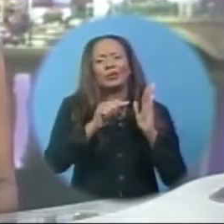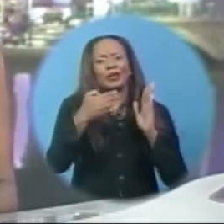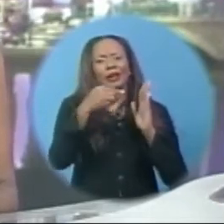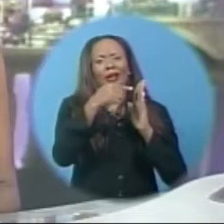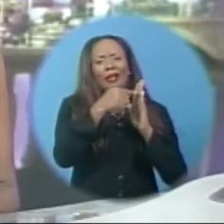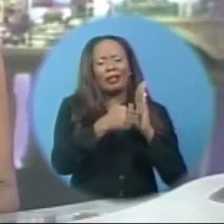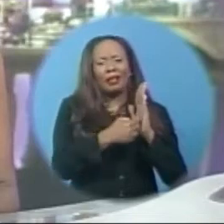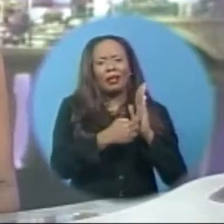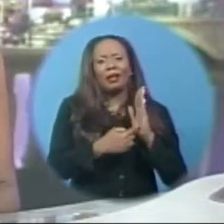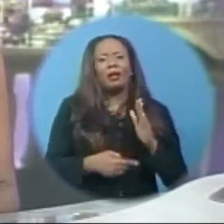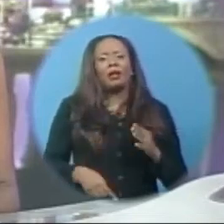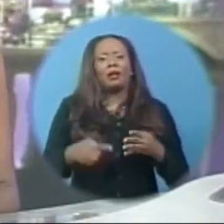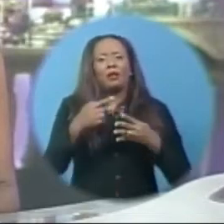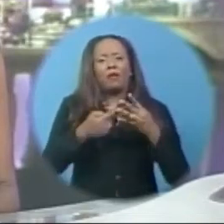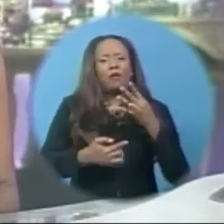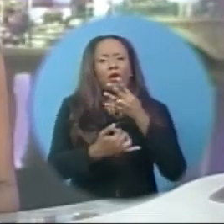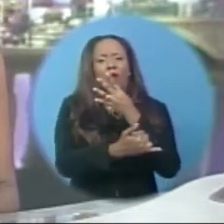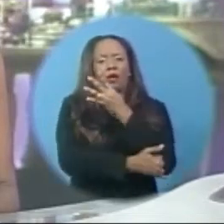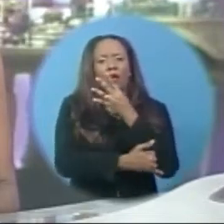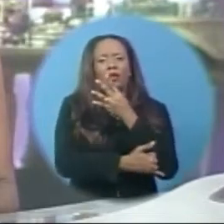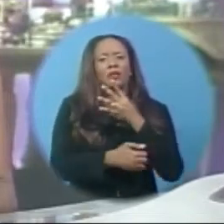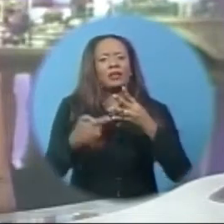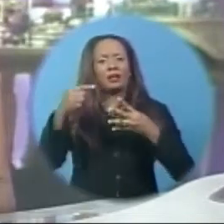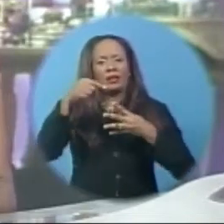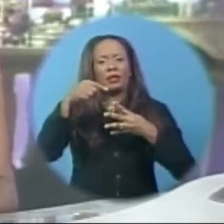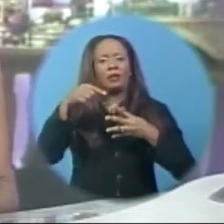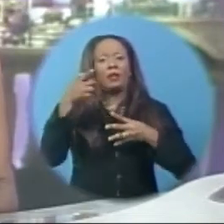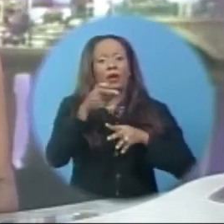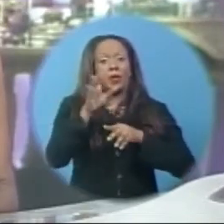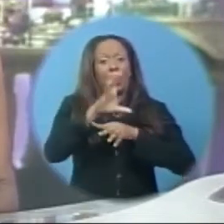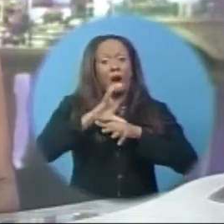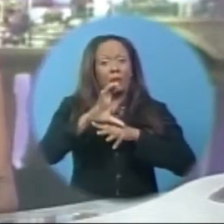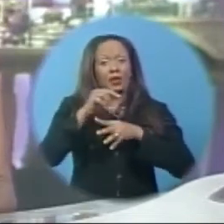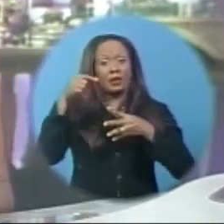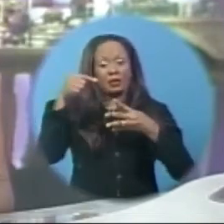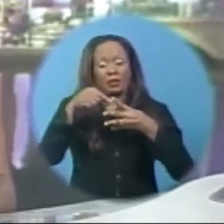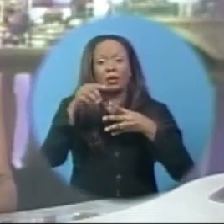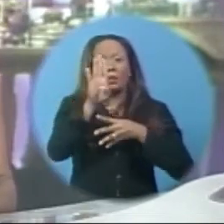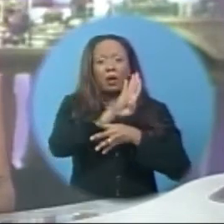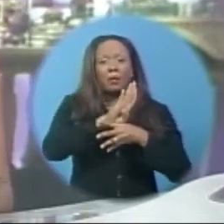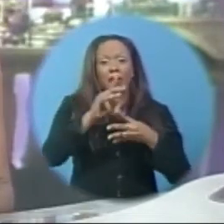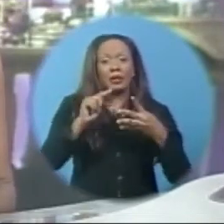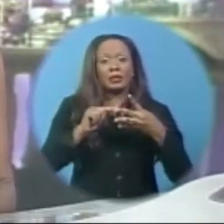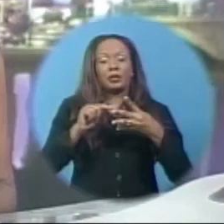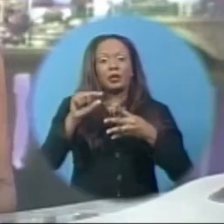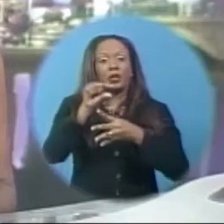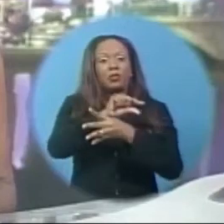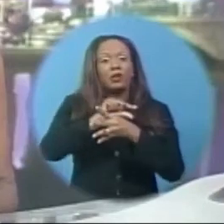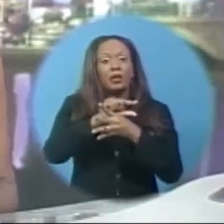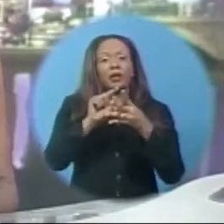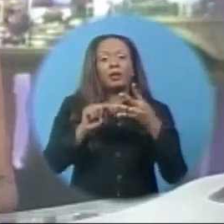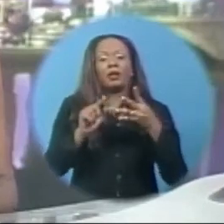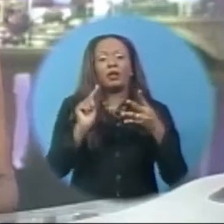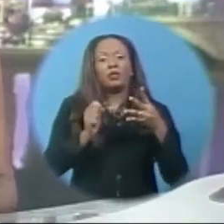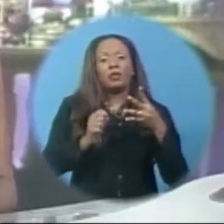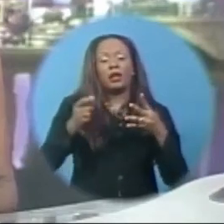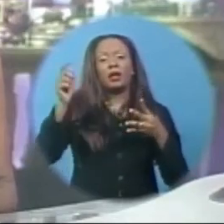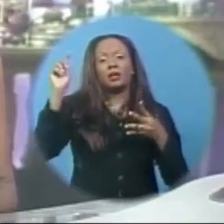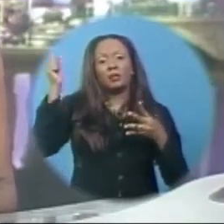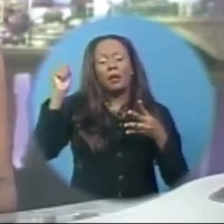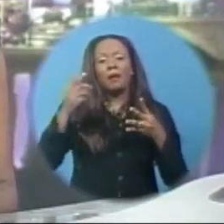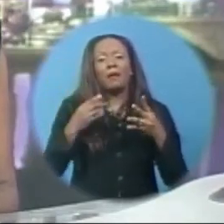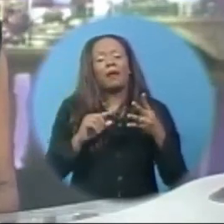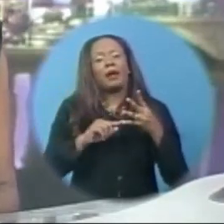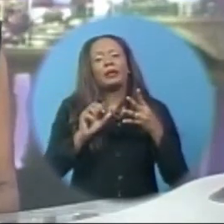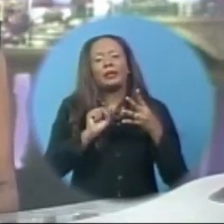CARICOM countries named in the new list of global tax havens. Well, the other Caribbean countries are, as you heard before, Barbados, Grenada